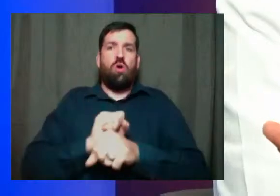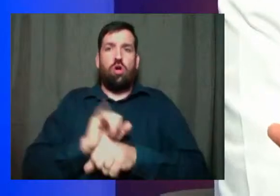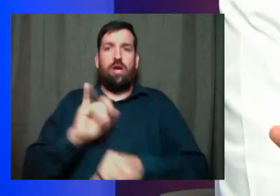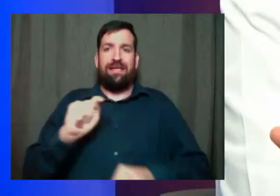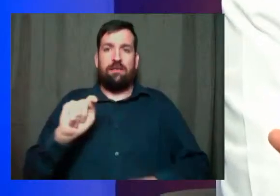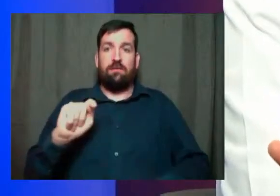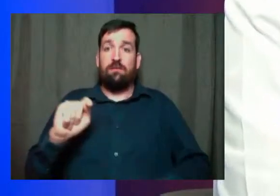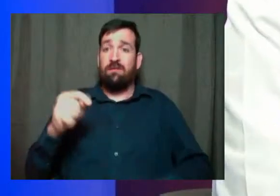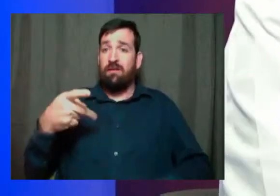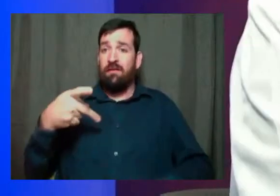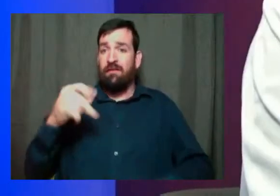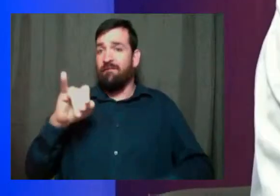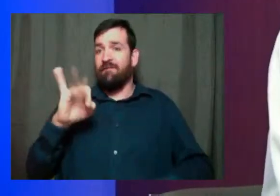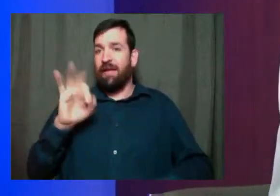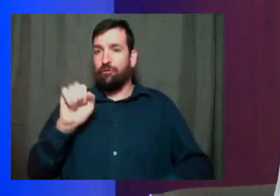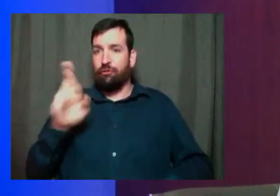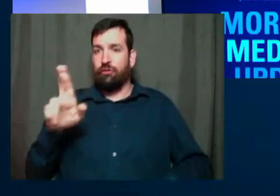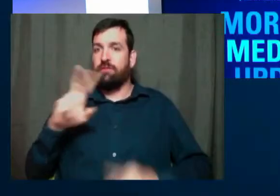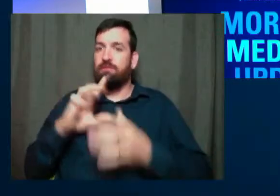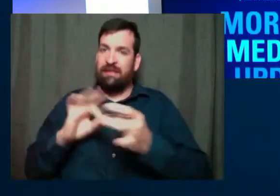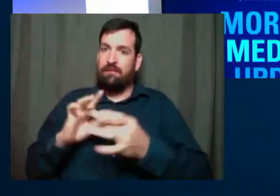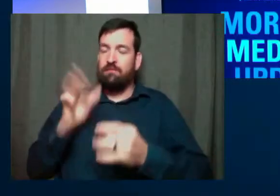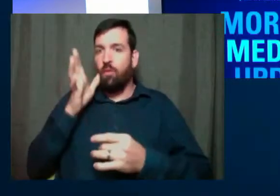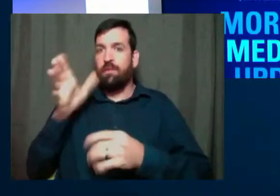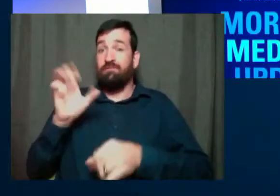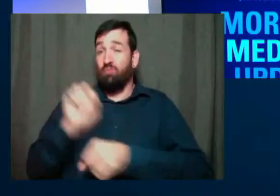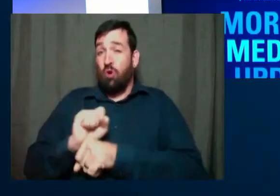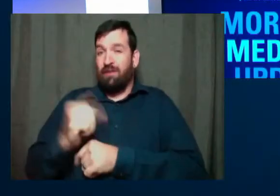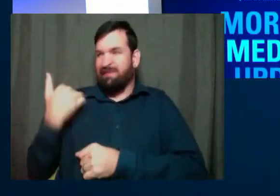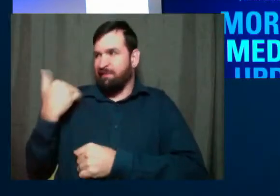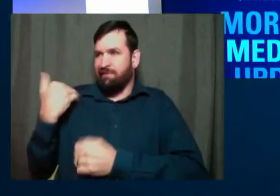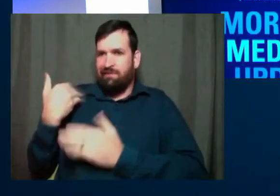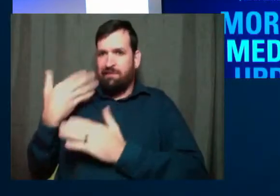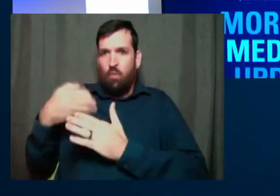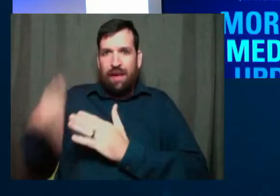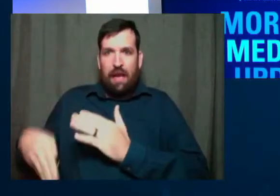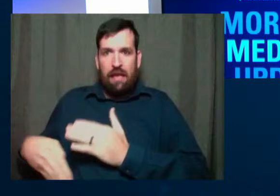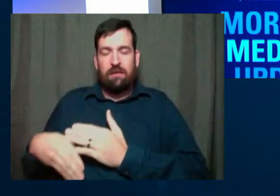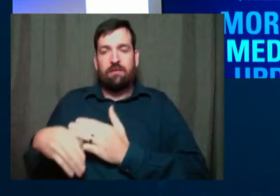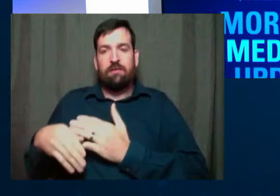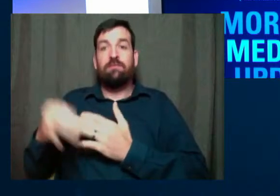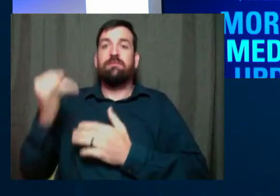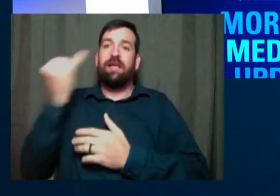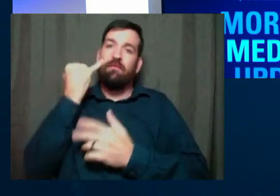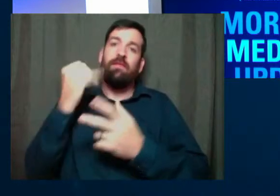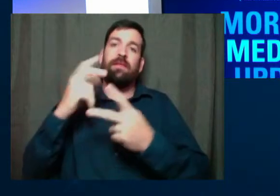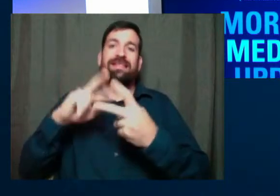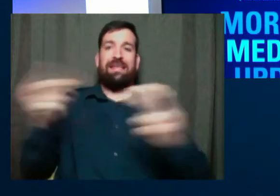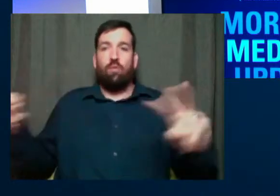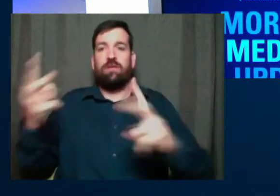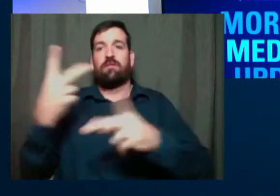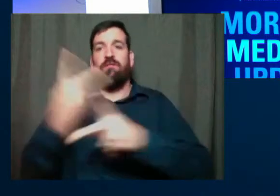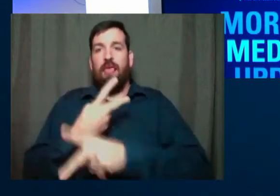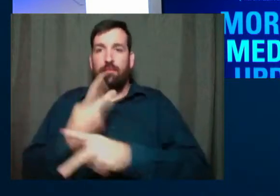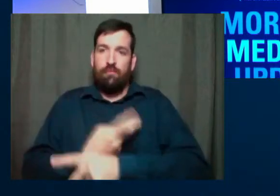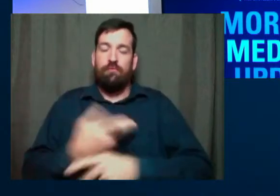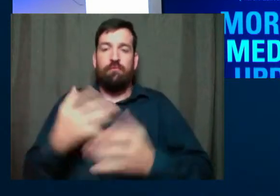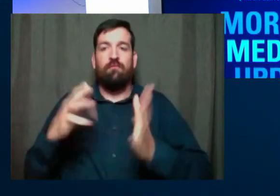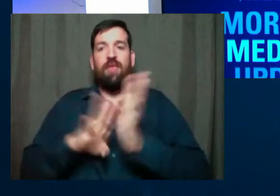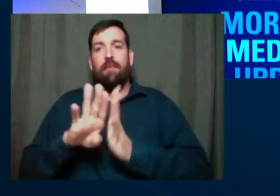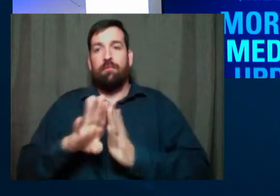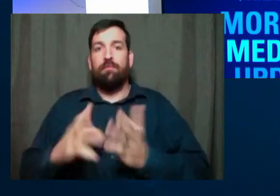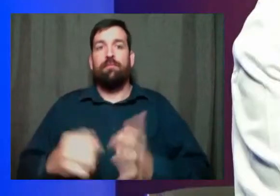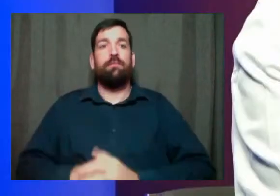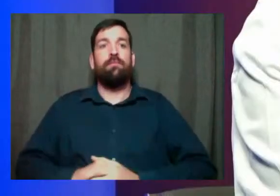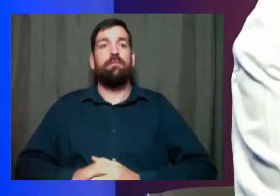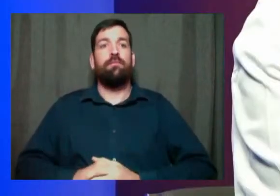days with our. I would suspect they've worked on it over the weekend because the sequence is available so that they can develop that mRNA. Yeah. Okay. And one of the cool things is we just